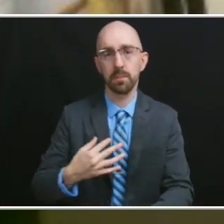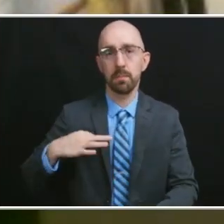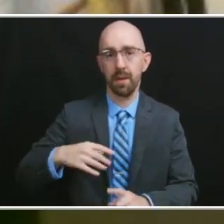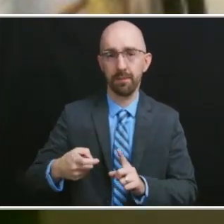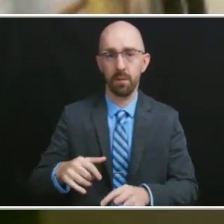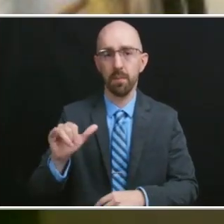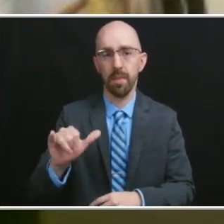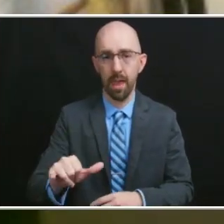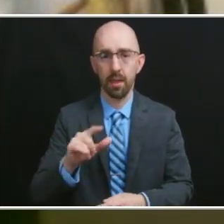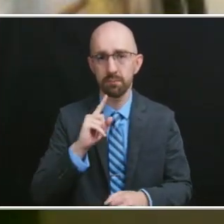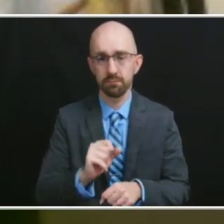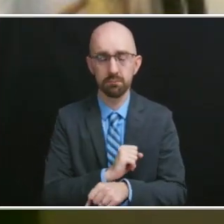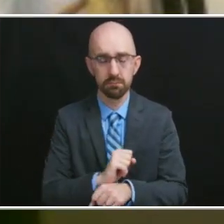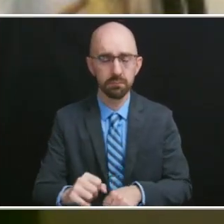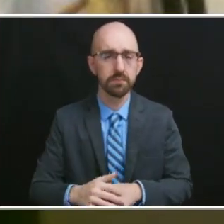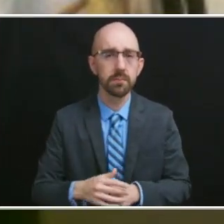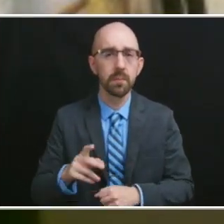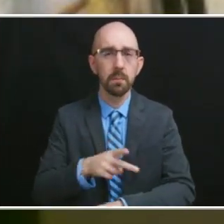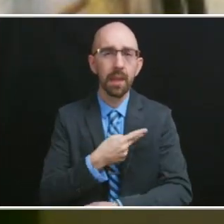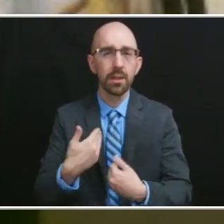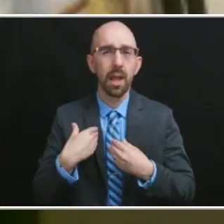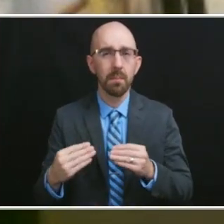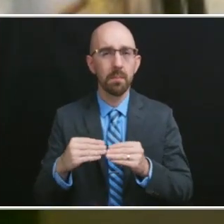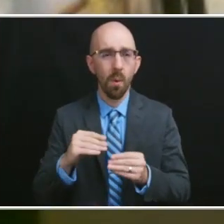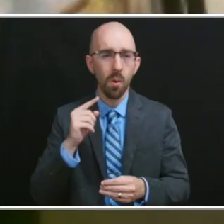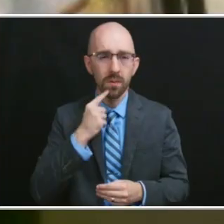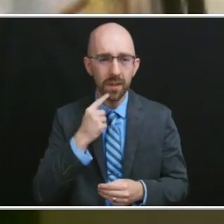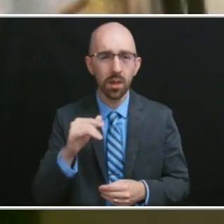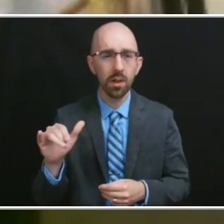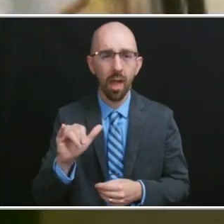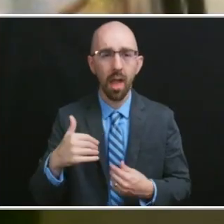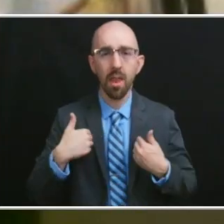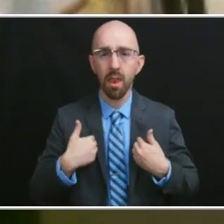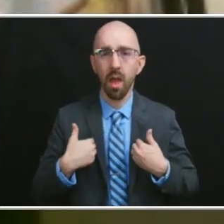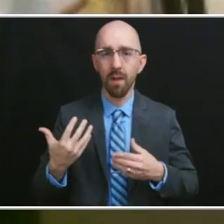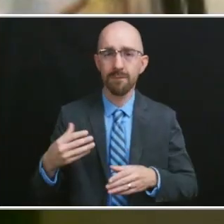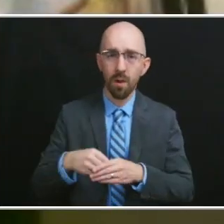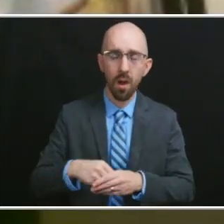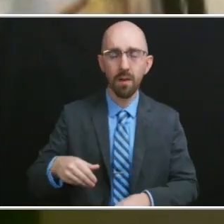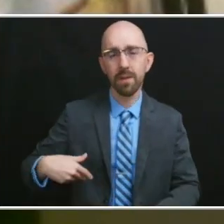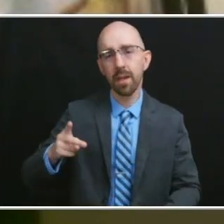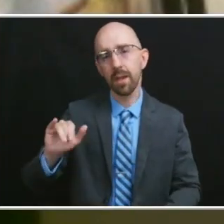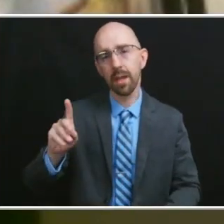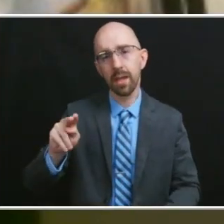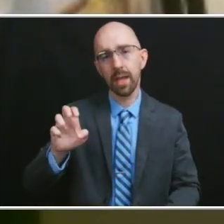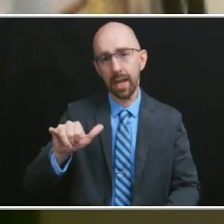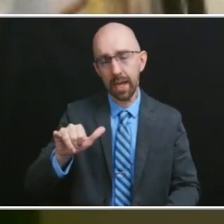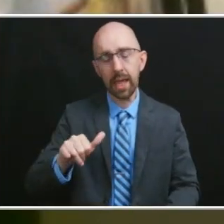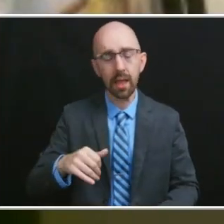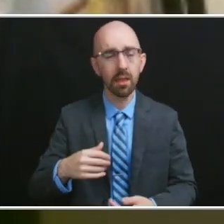indeed. If a patient has more severe disease, let's say lung involvement or kidney inflammation, then we